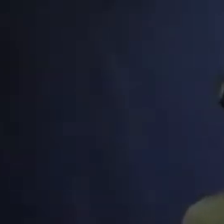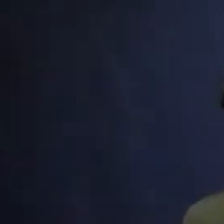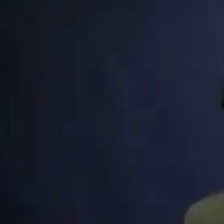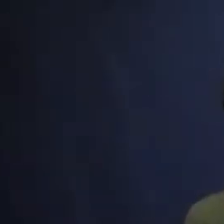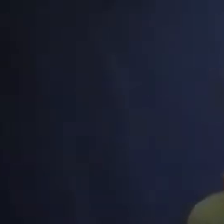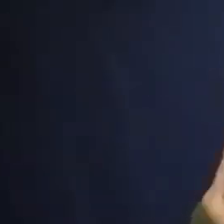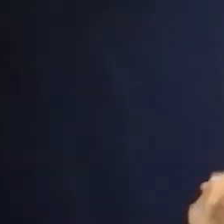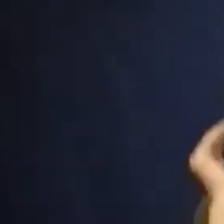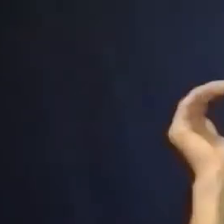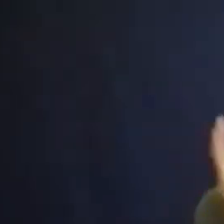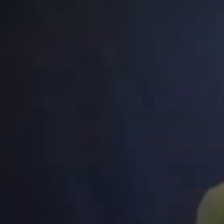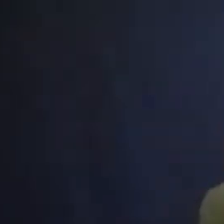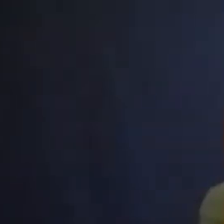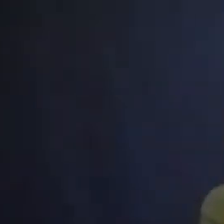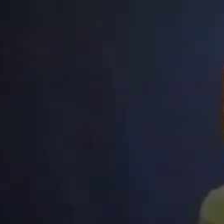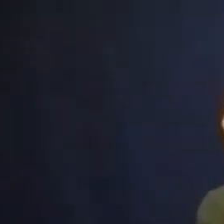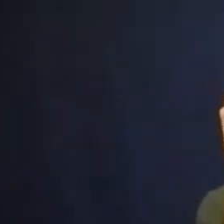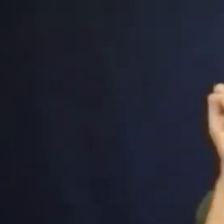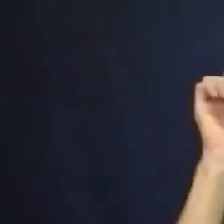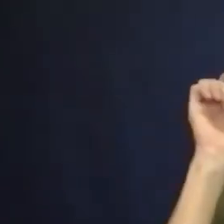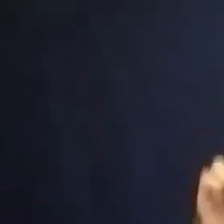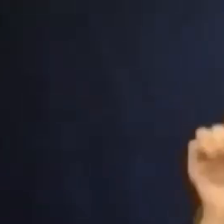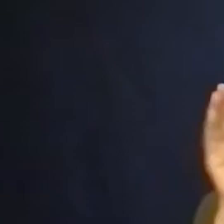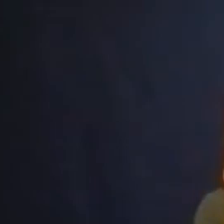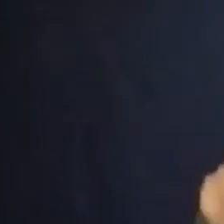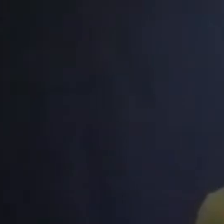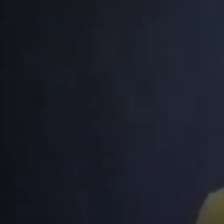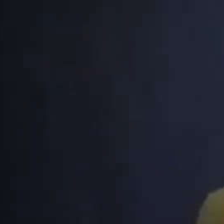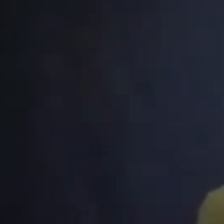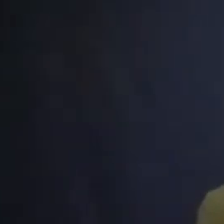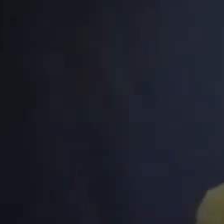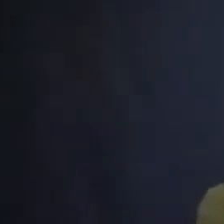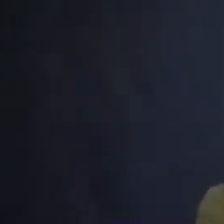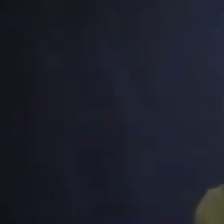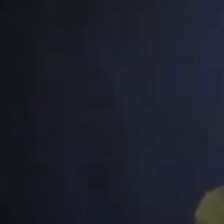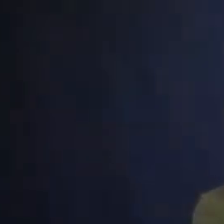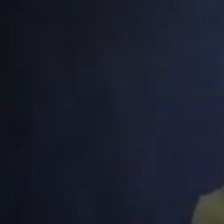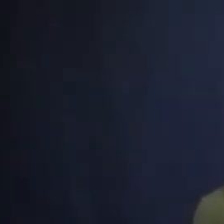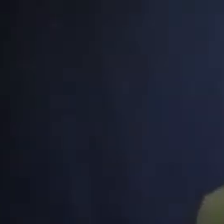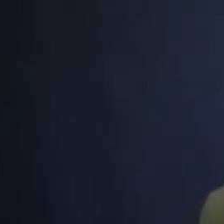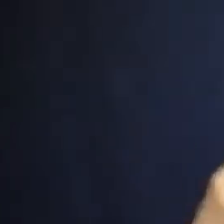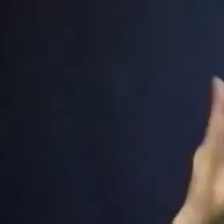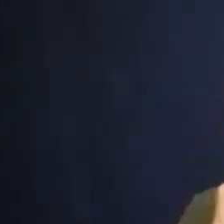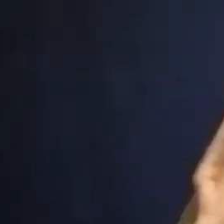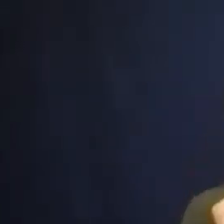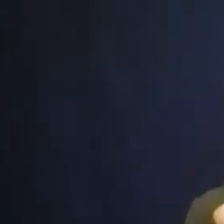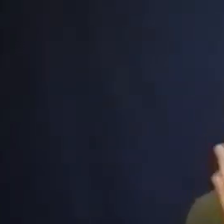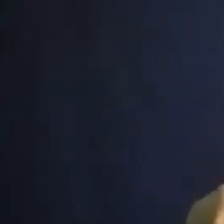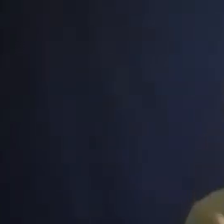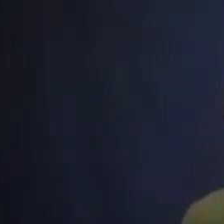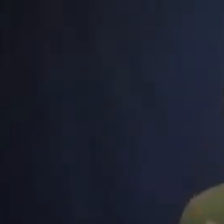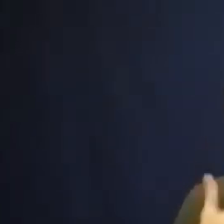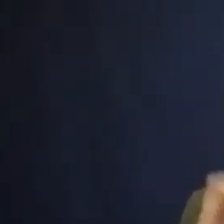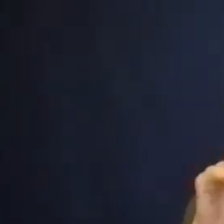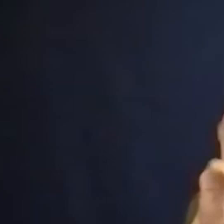mission, we have to center the voices and the experience of people with lived experience in a meaningful way.